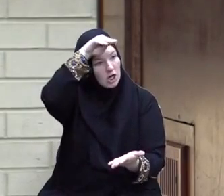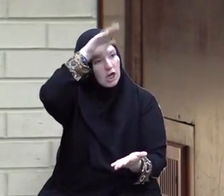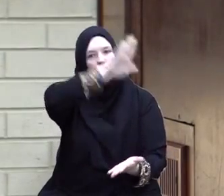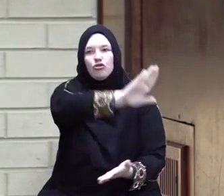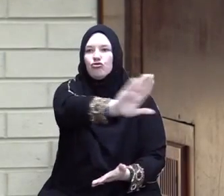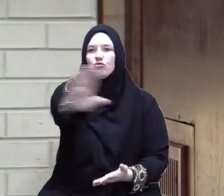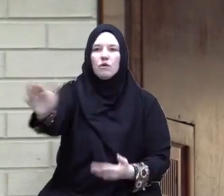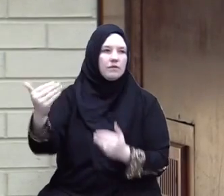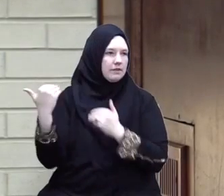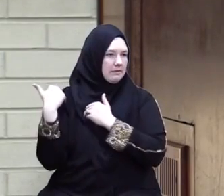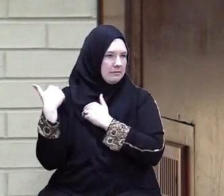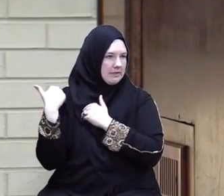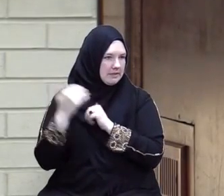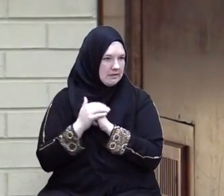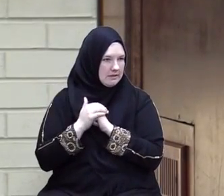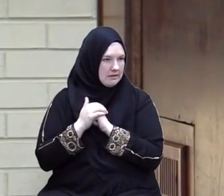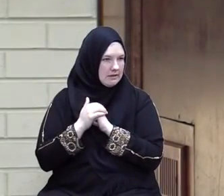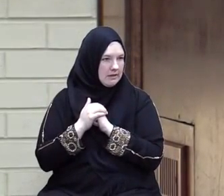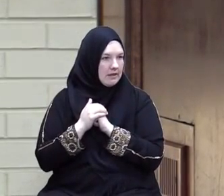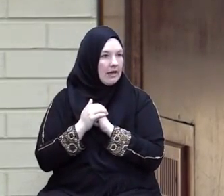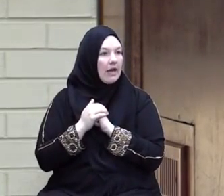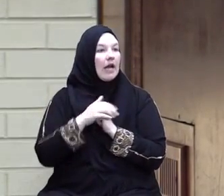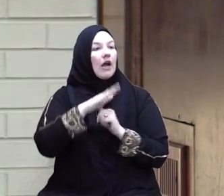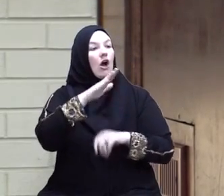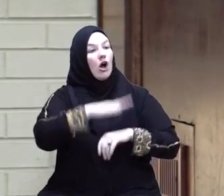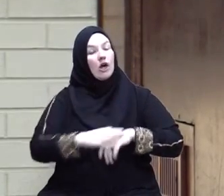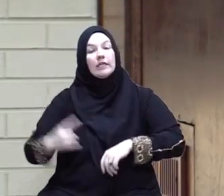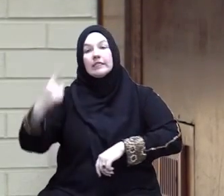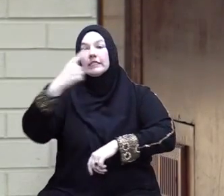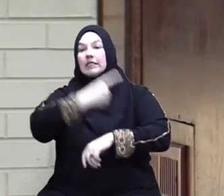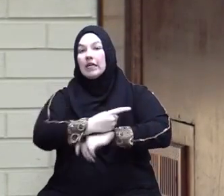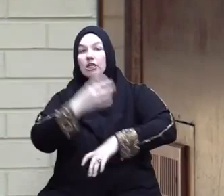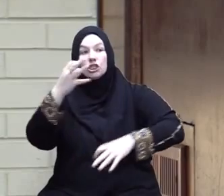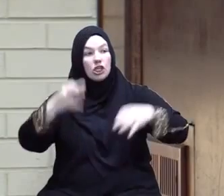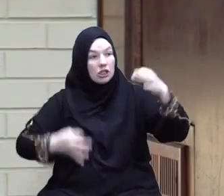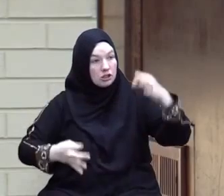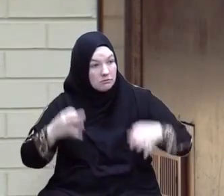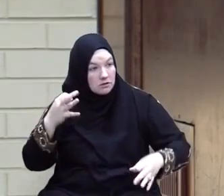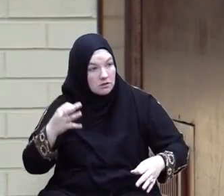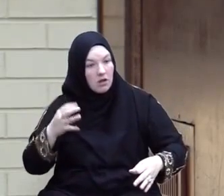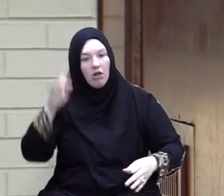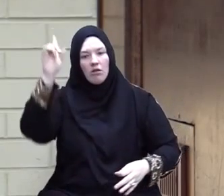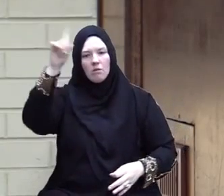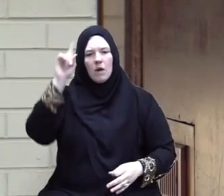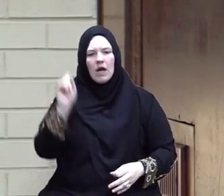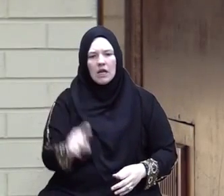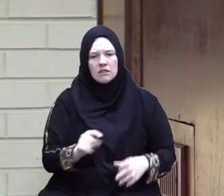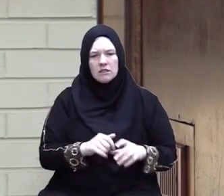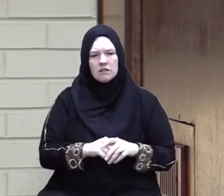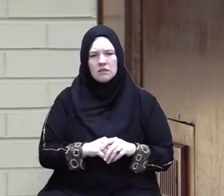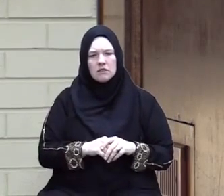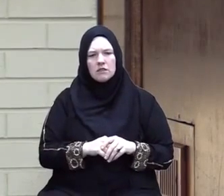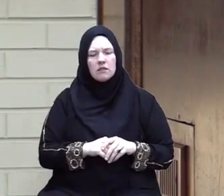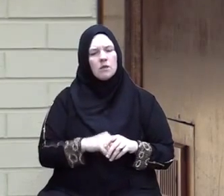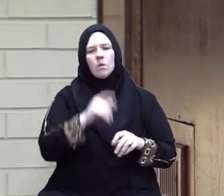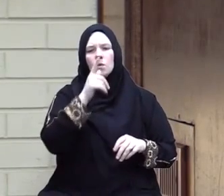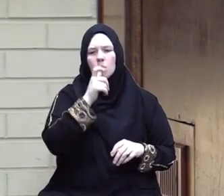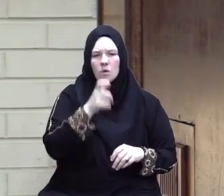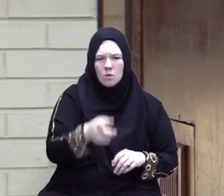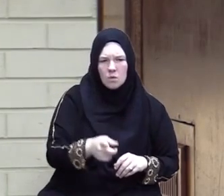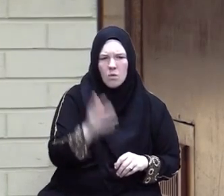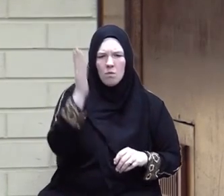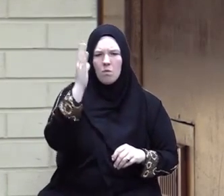your responsibility, and he will ask it of you on the Day of Judgment before Allah. So neighbors